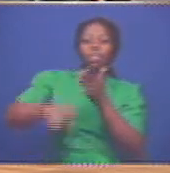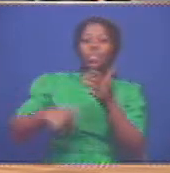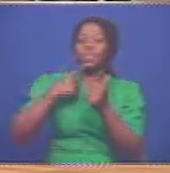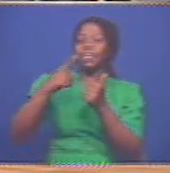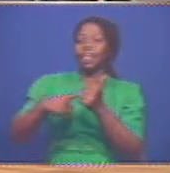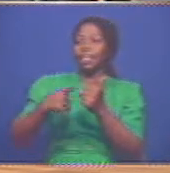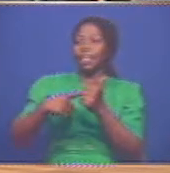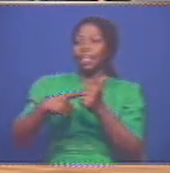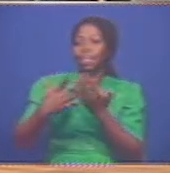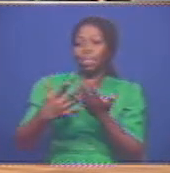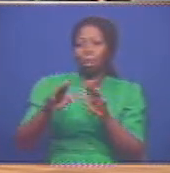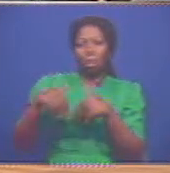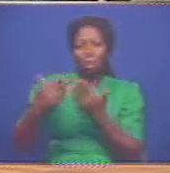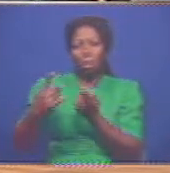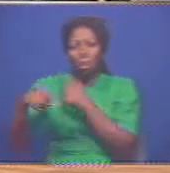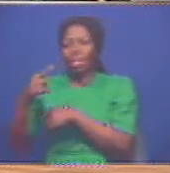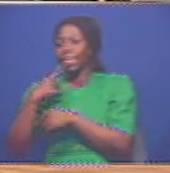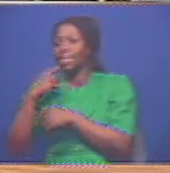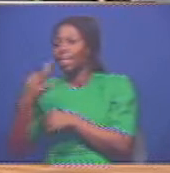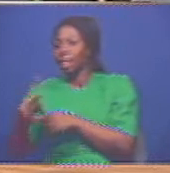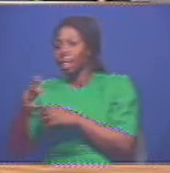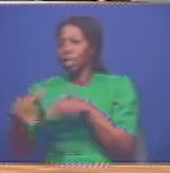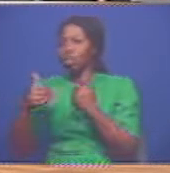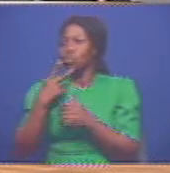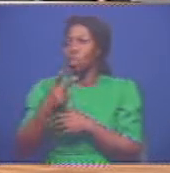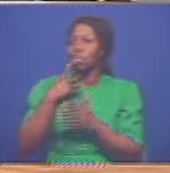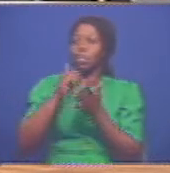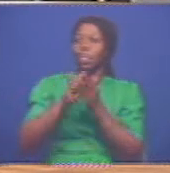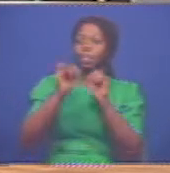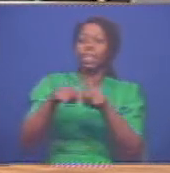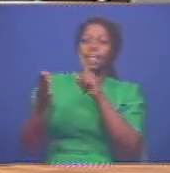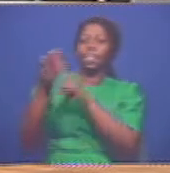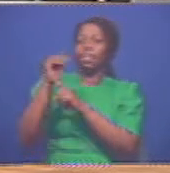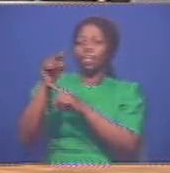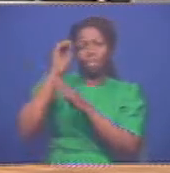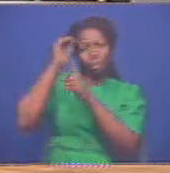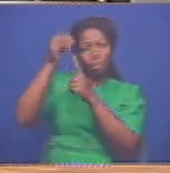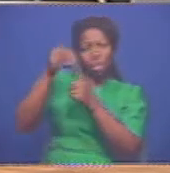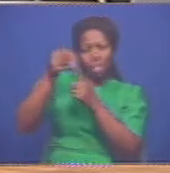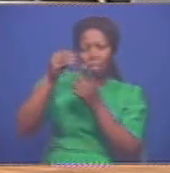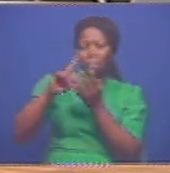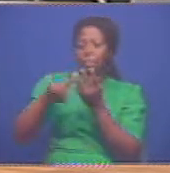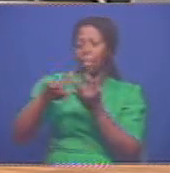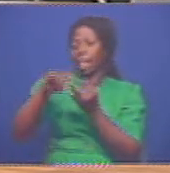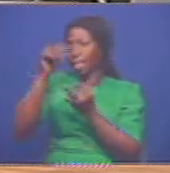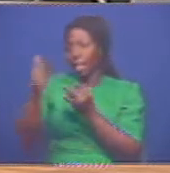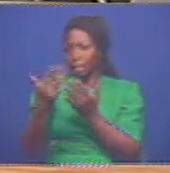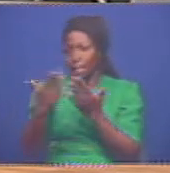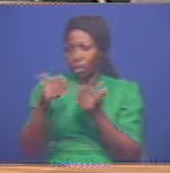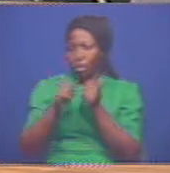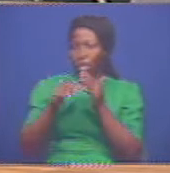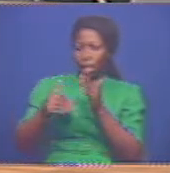which it goes for like 300 or even 200, so that we're able to achieve this objective. The other thing which I've always